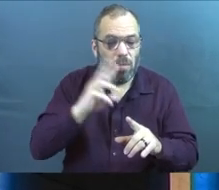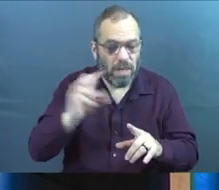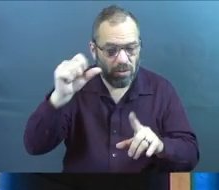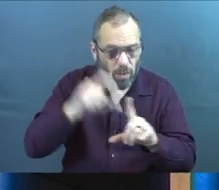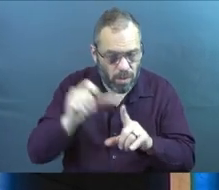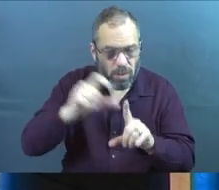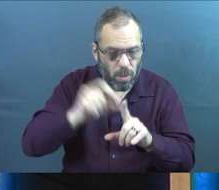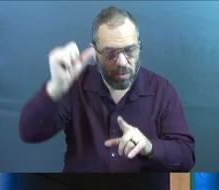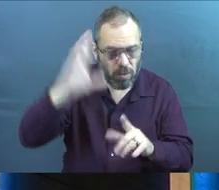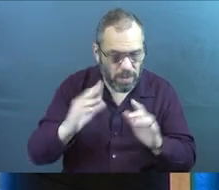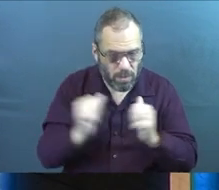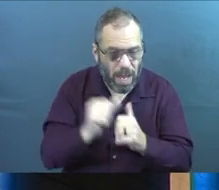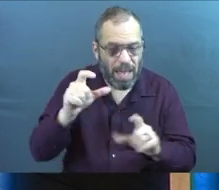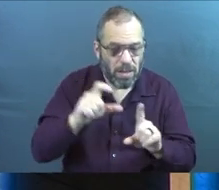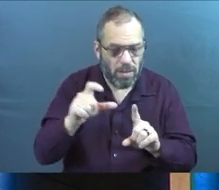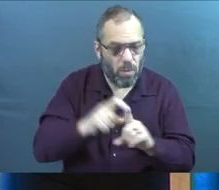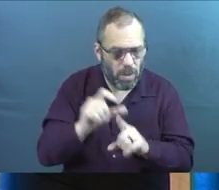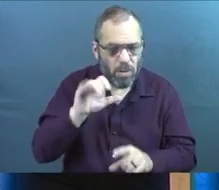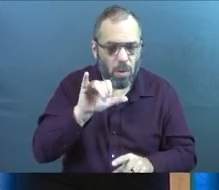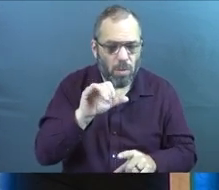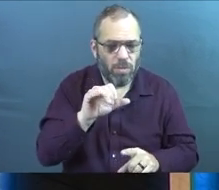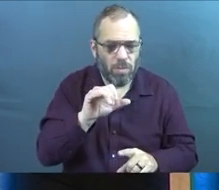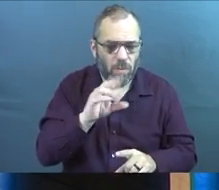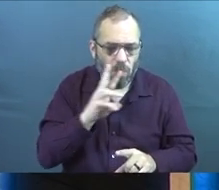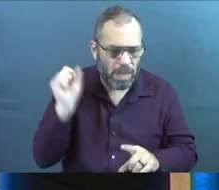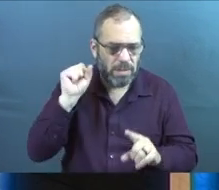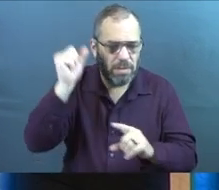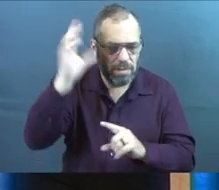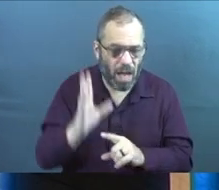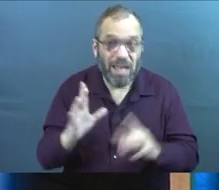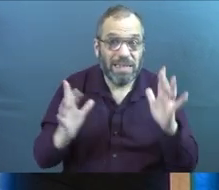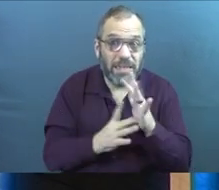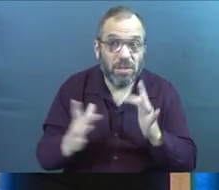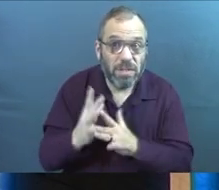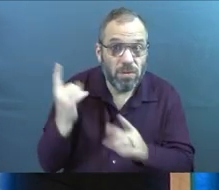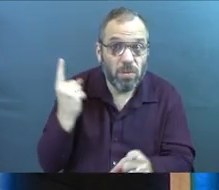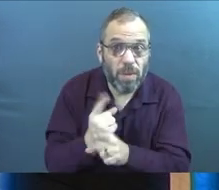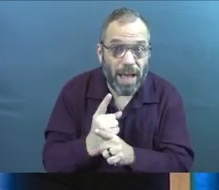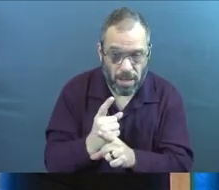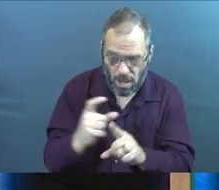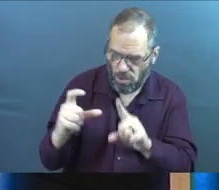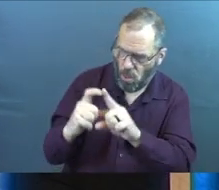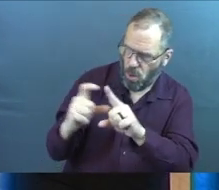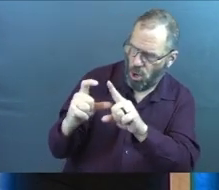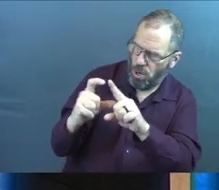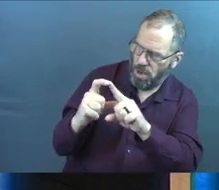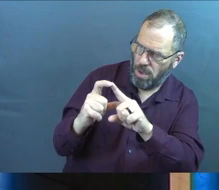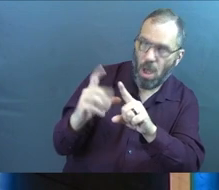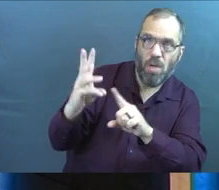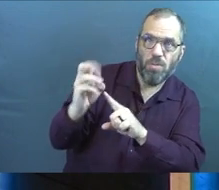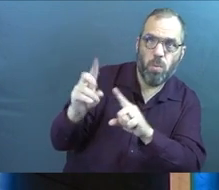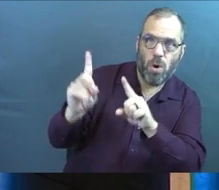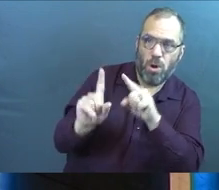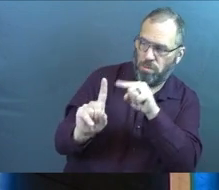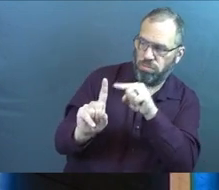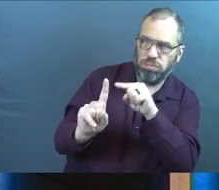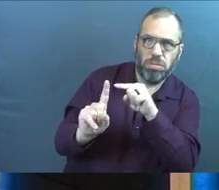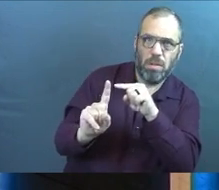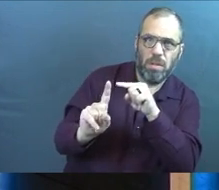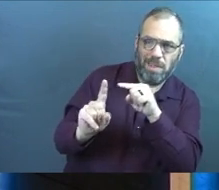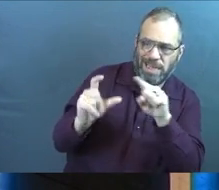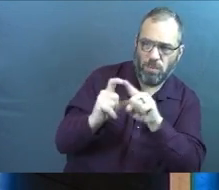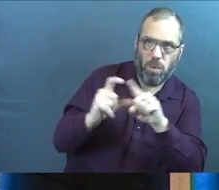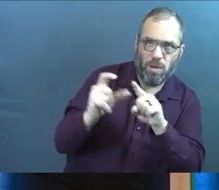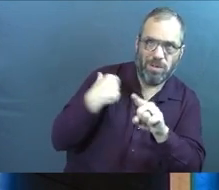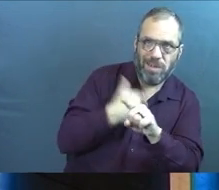The Word was with God, and the Word was God. This is Jesus, right? The Word, the perfect representation of God's heart, his nature, his Word